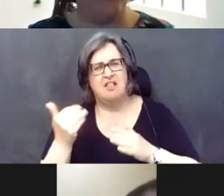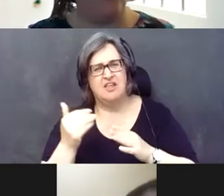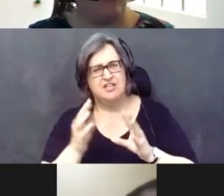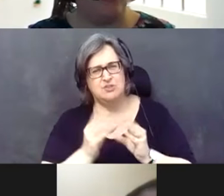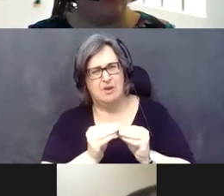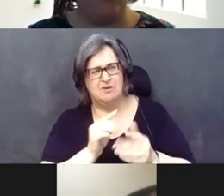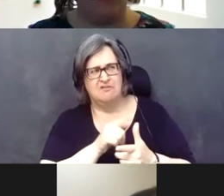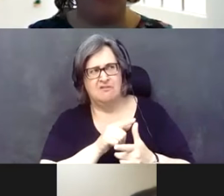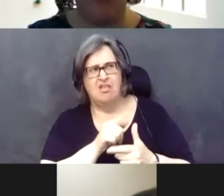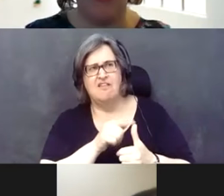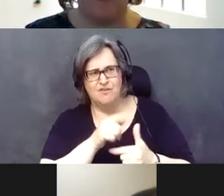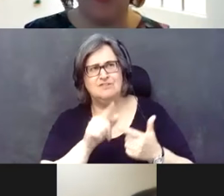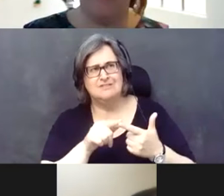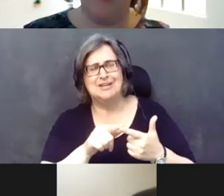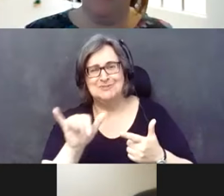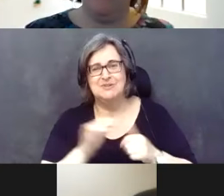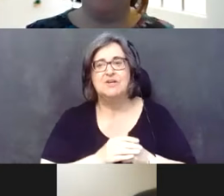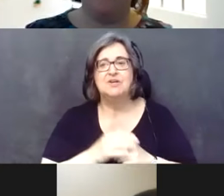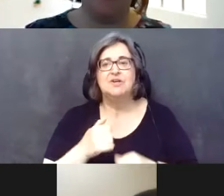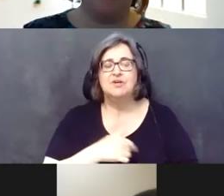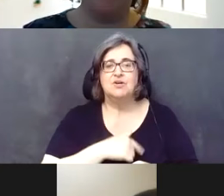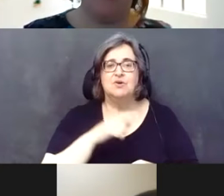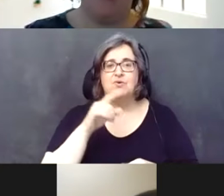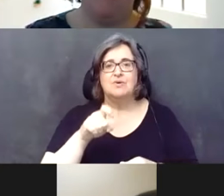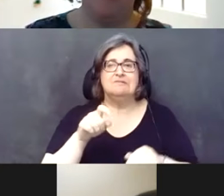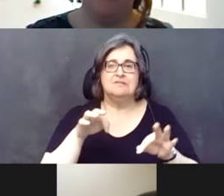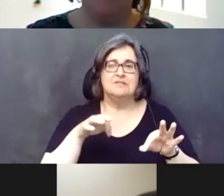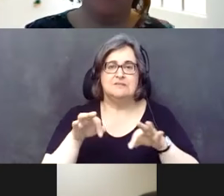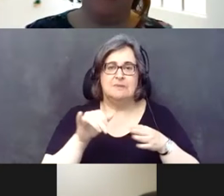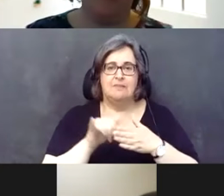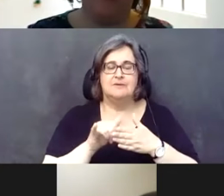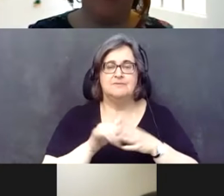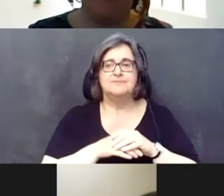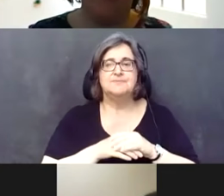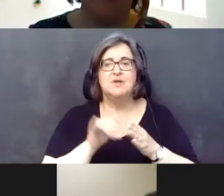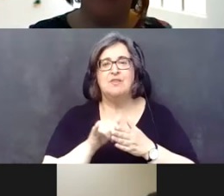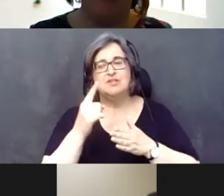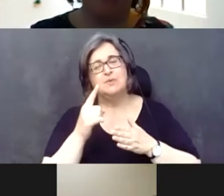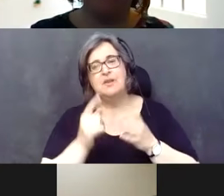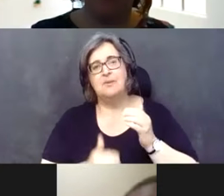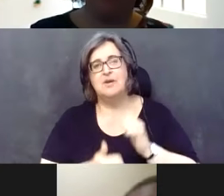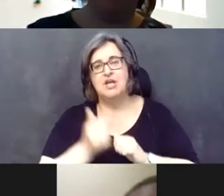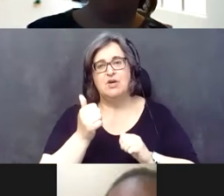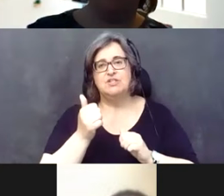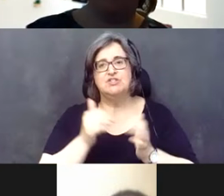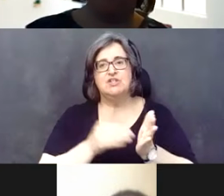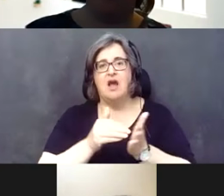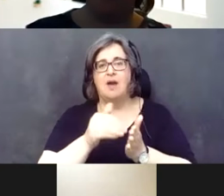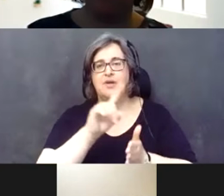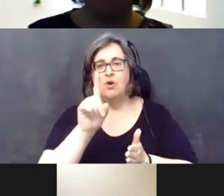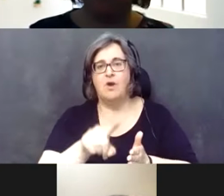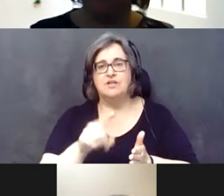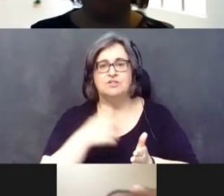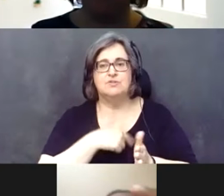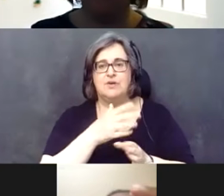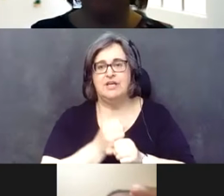our first webinar too. So I wanted to make sure that we kind of address that head on. That's one of the most common questions that we